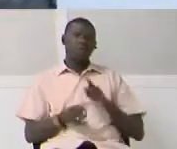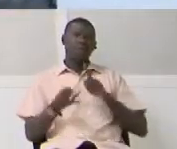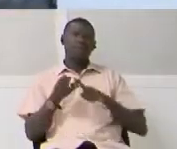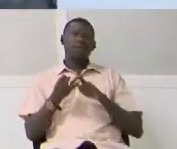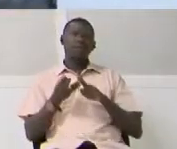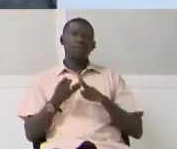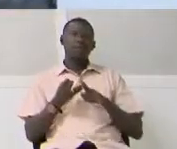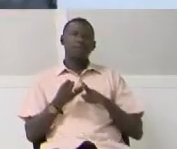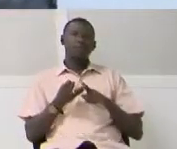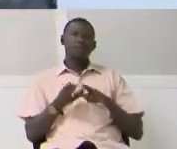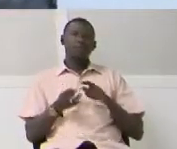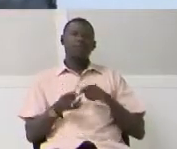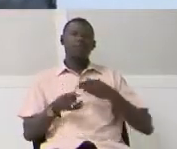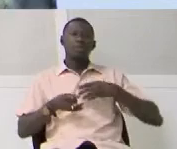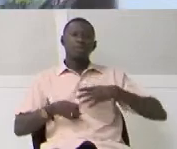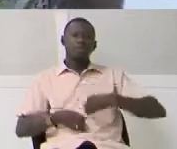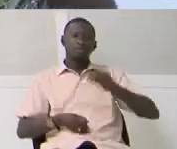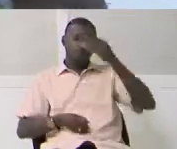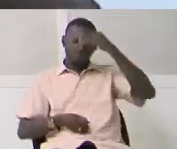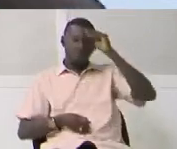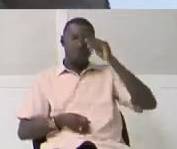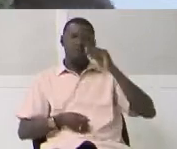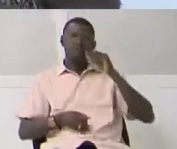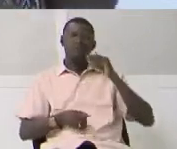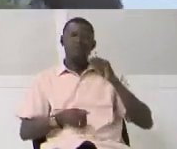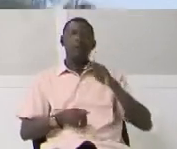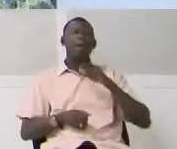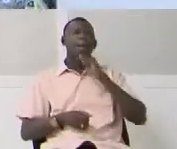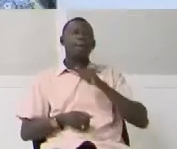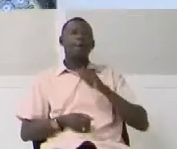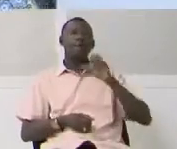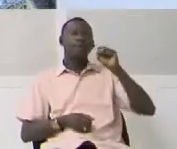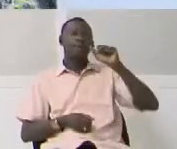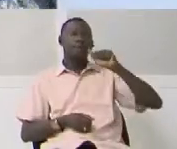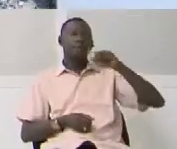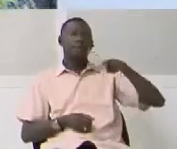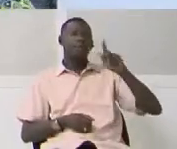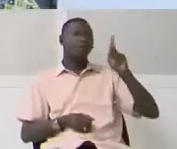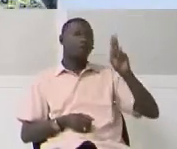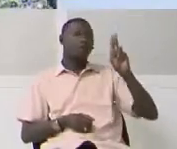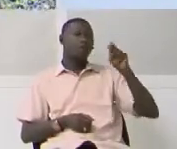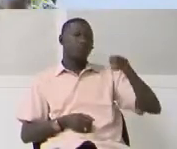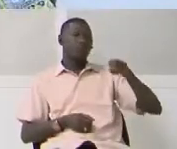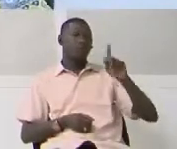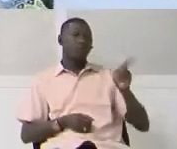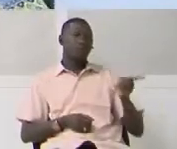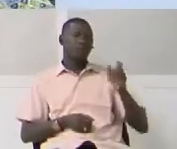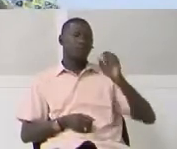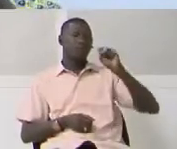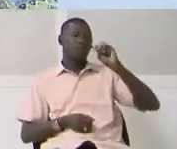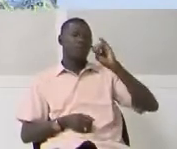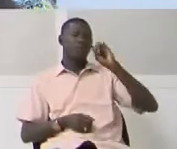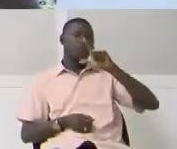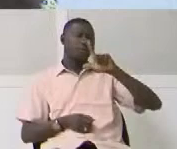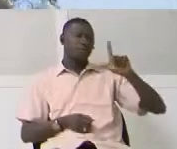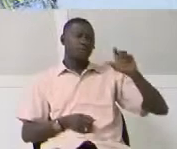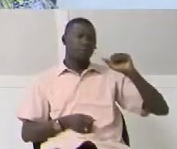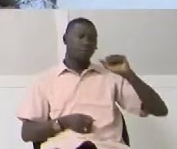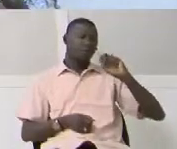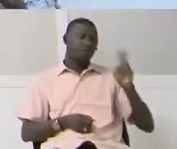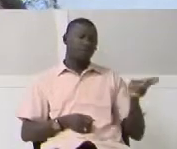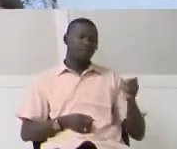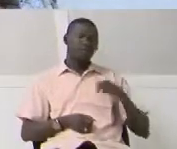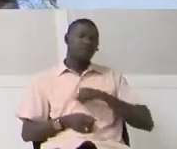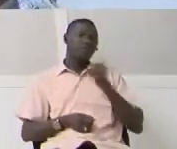Mohammed Sisila. Mohammed Sisila. So no, different people, Mohammed, Mulenam supply cement. So we will get that. And different people that